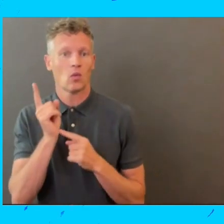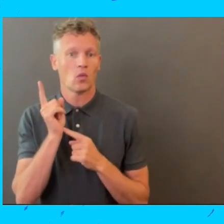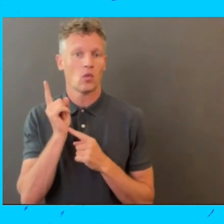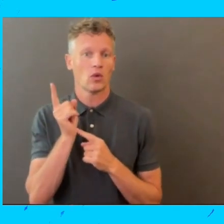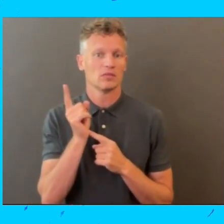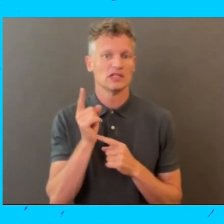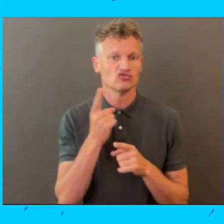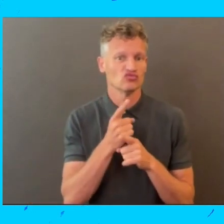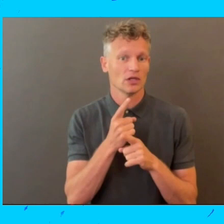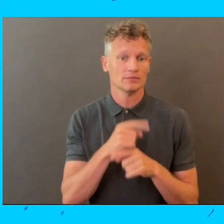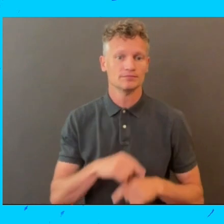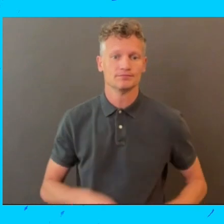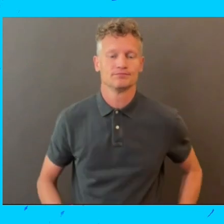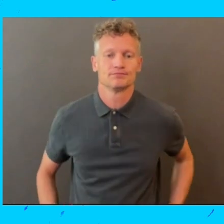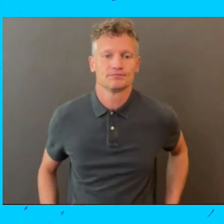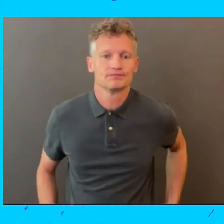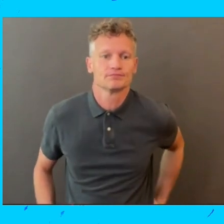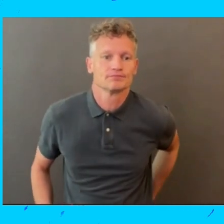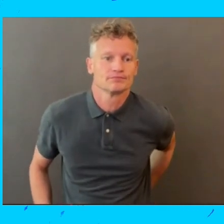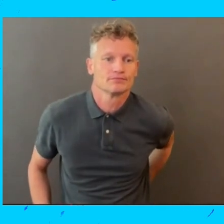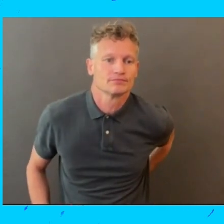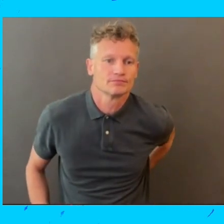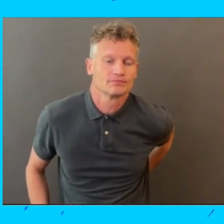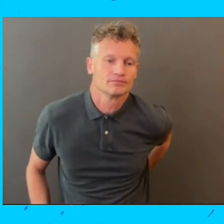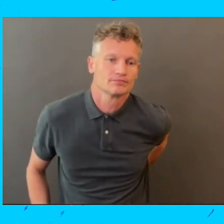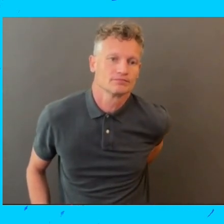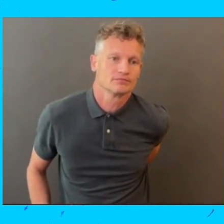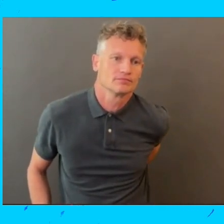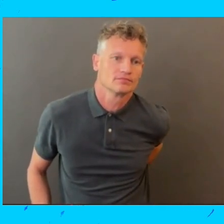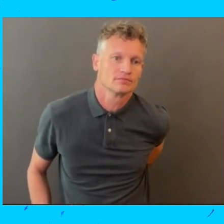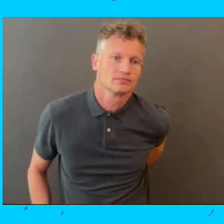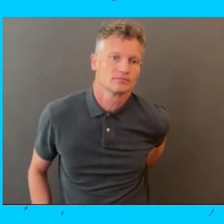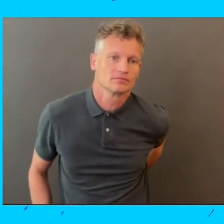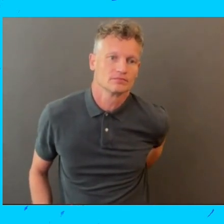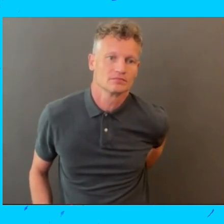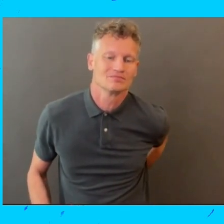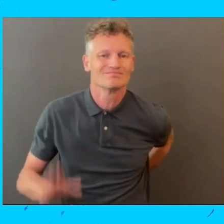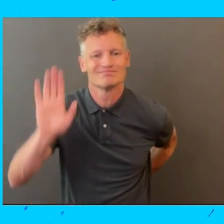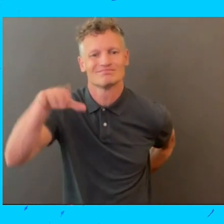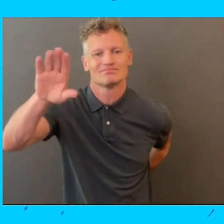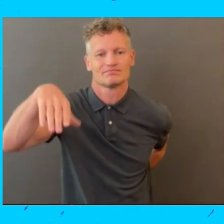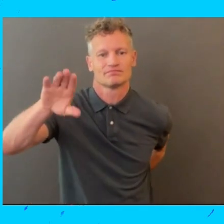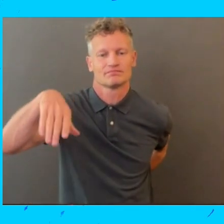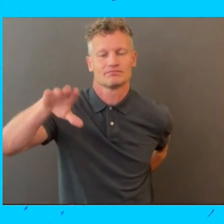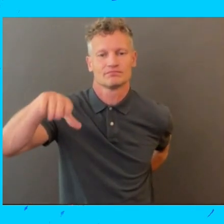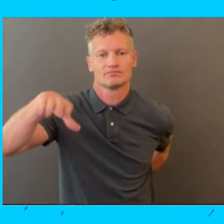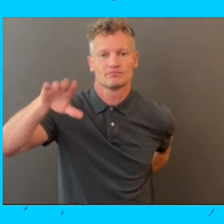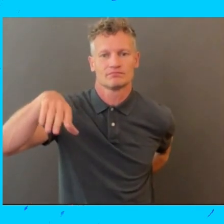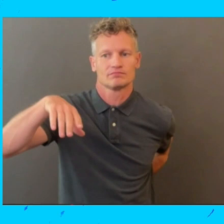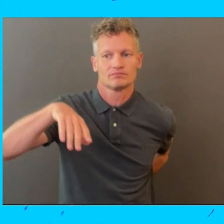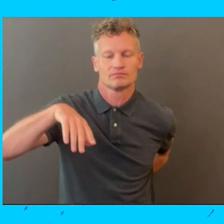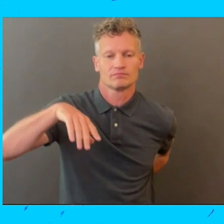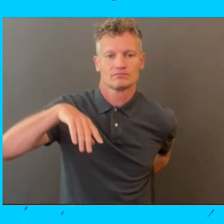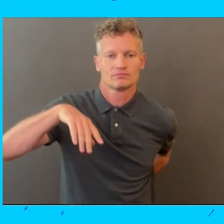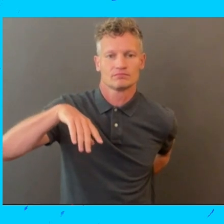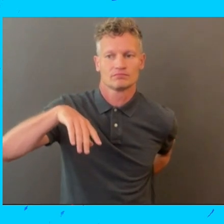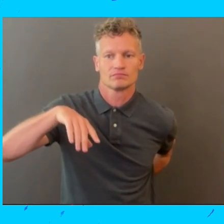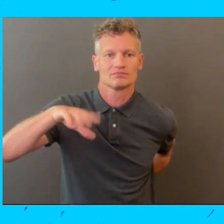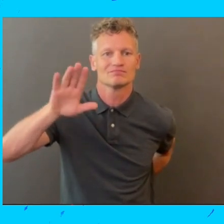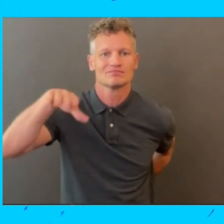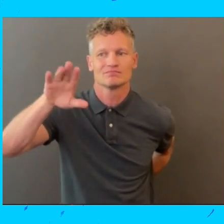quality care. Therefore, we need to address these disparities in medical research and education in regard to